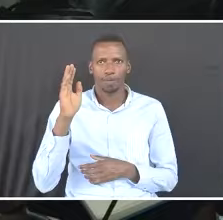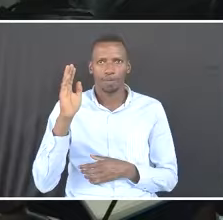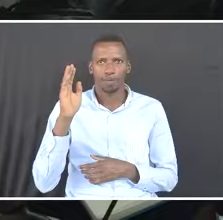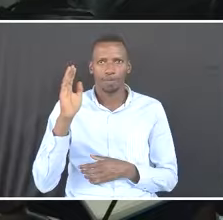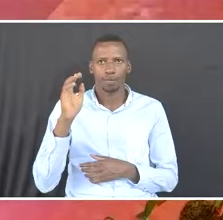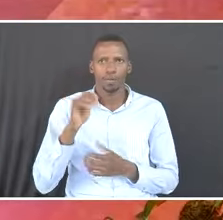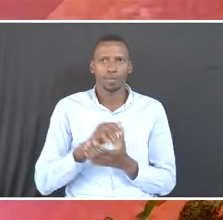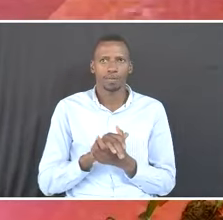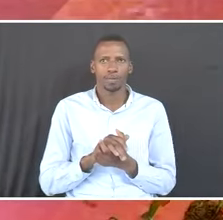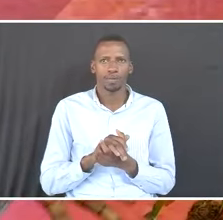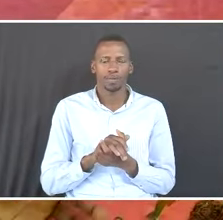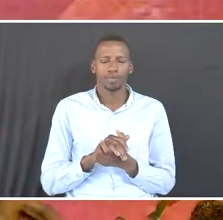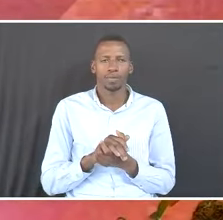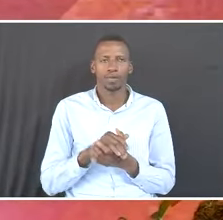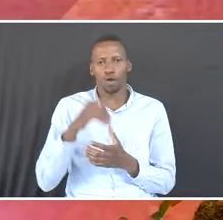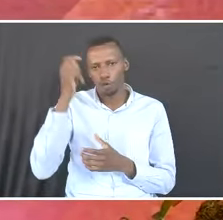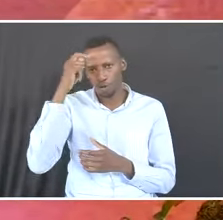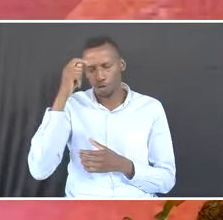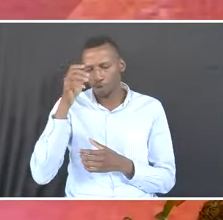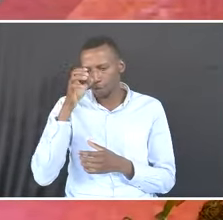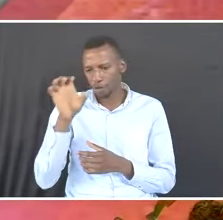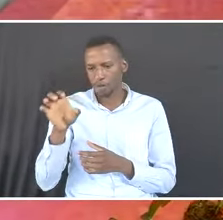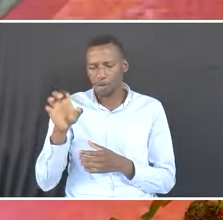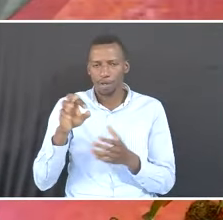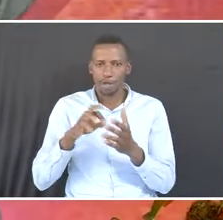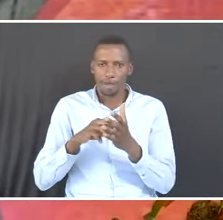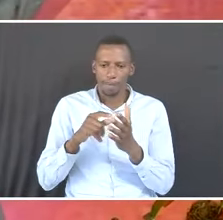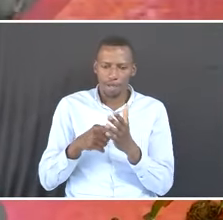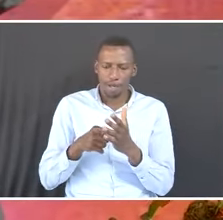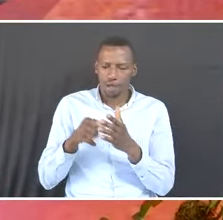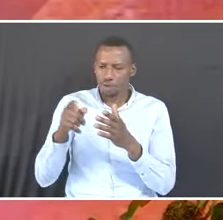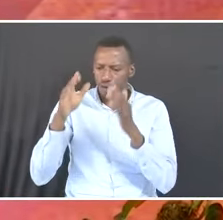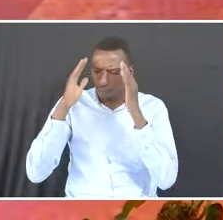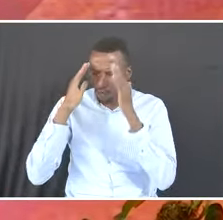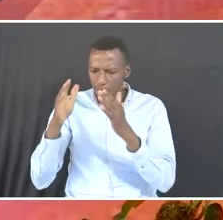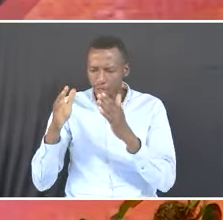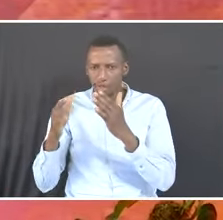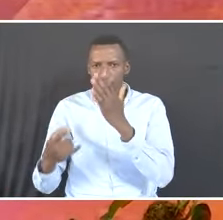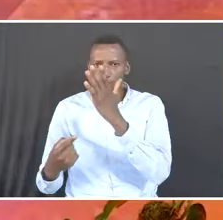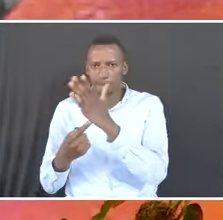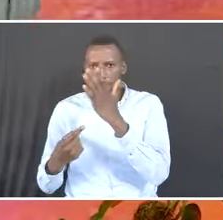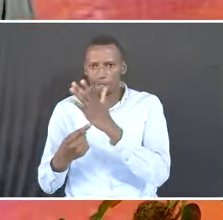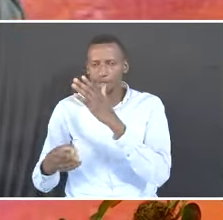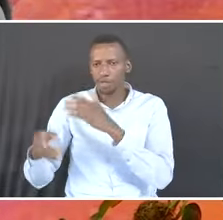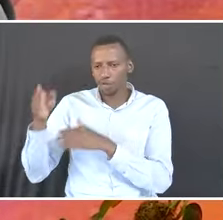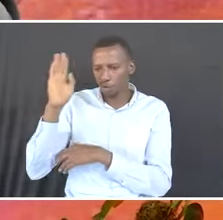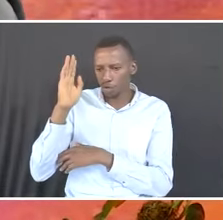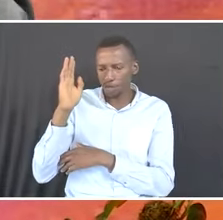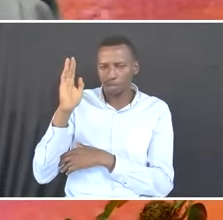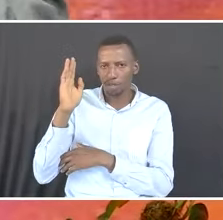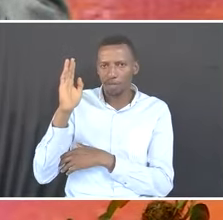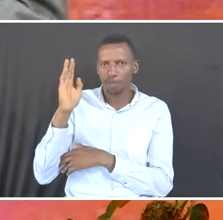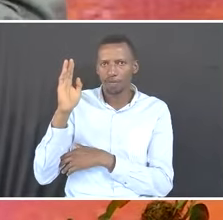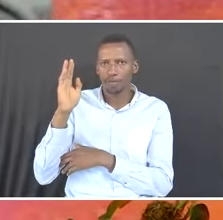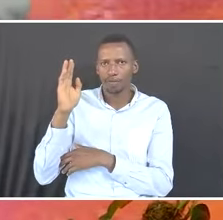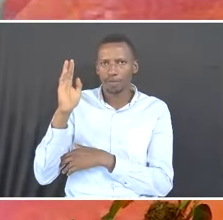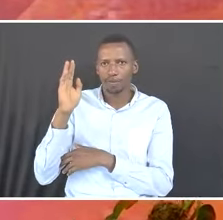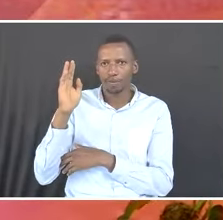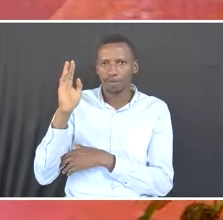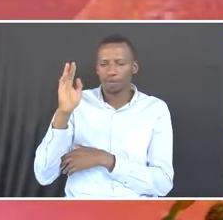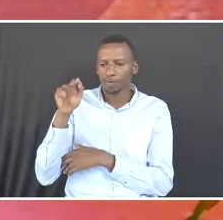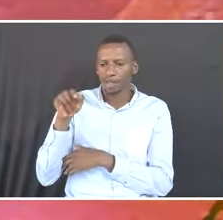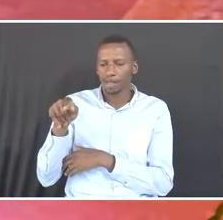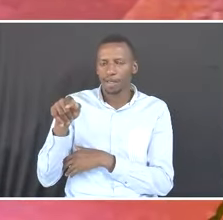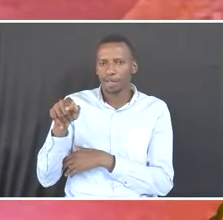digital, we have gone digital. So the God of digital and the God of digital with a small g has